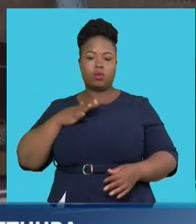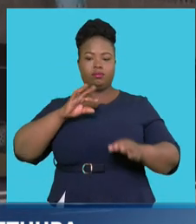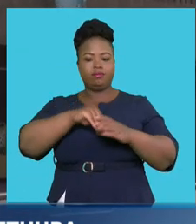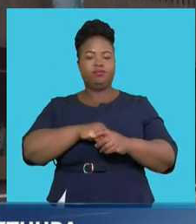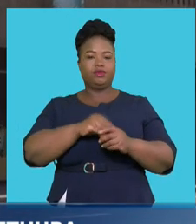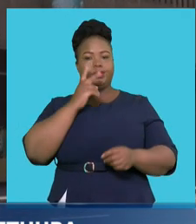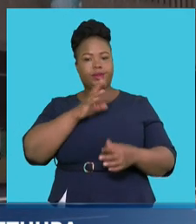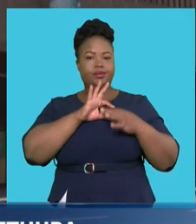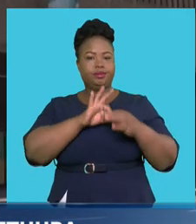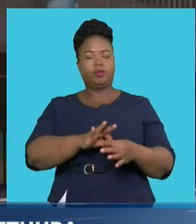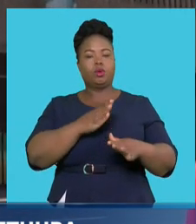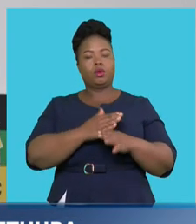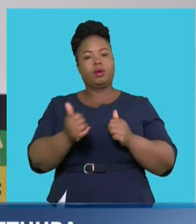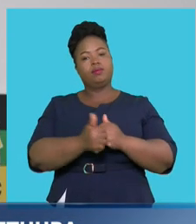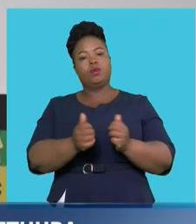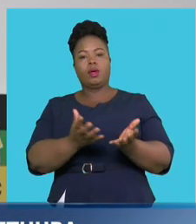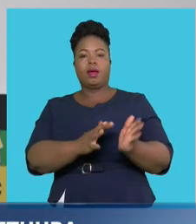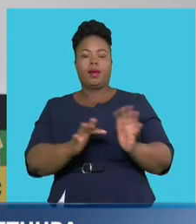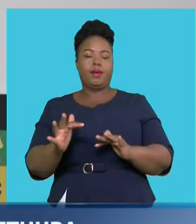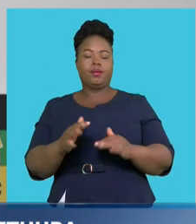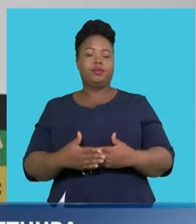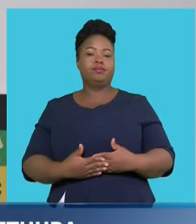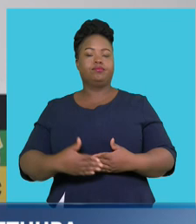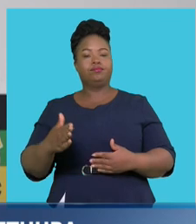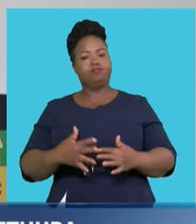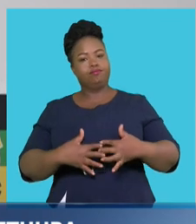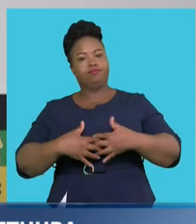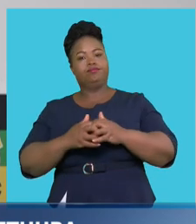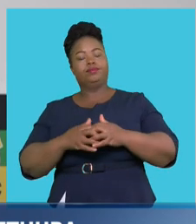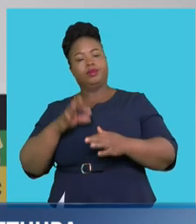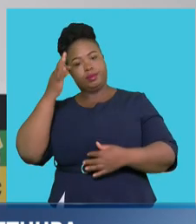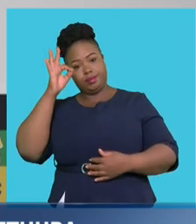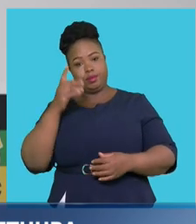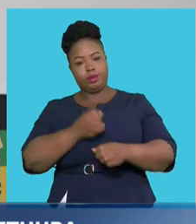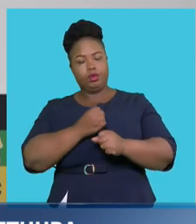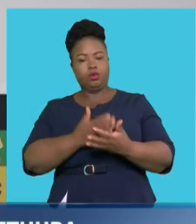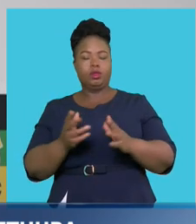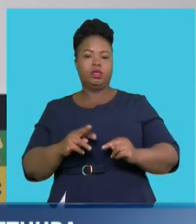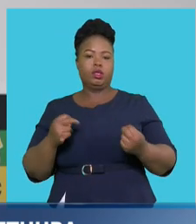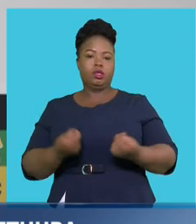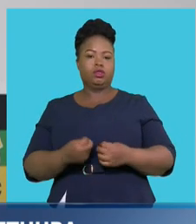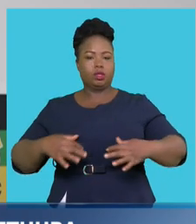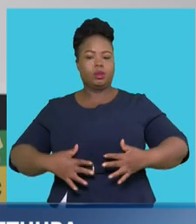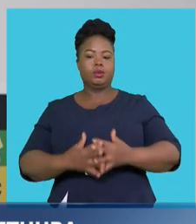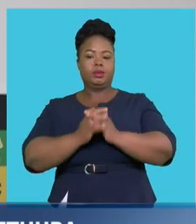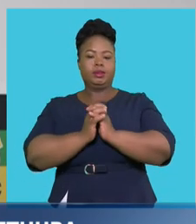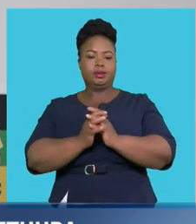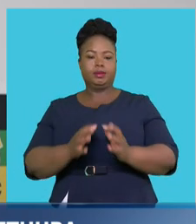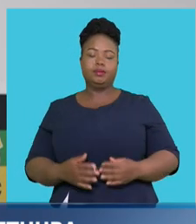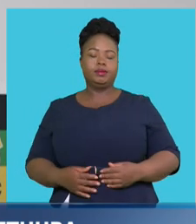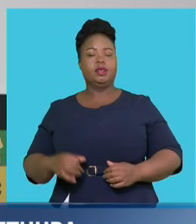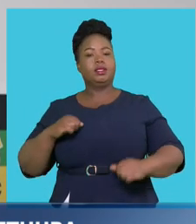can collectively move our country forward, to form a government that ensures national unity and